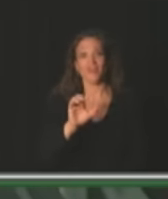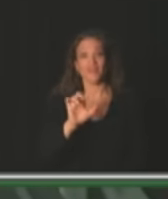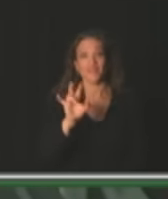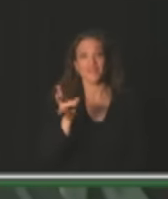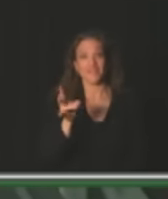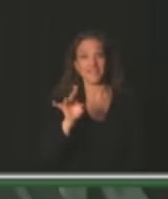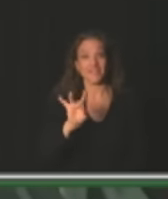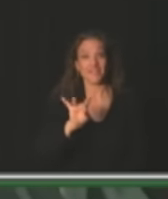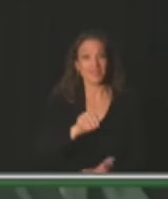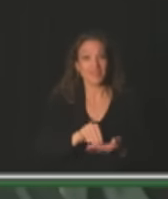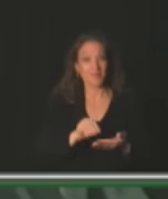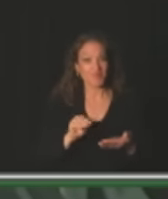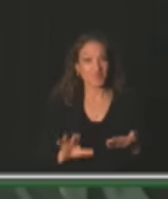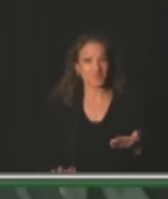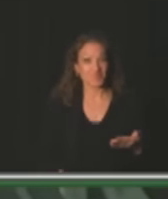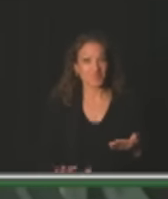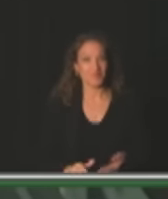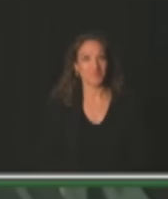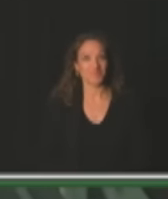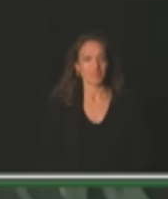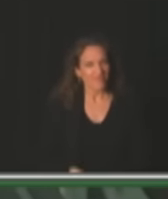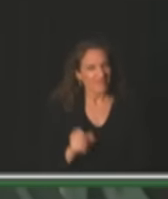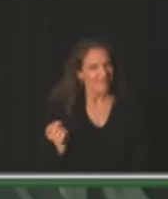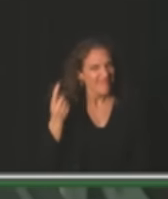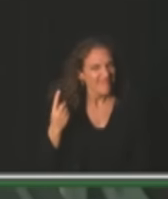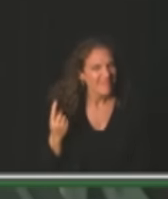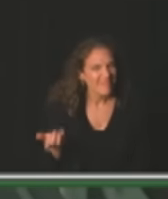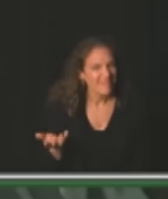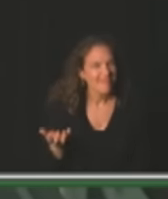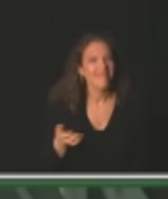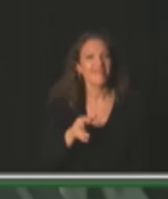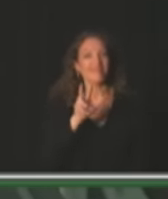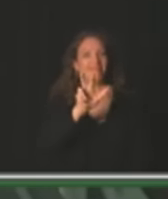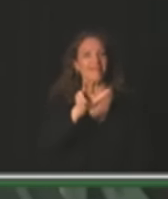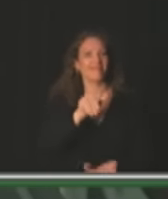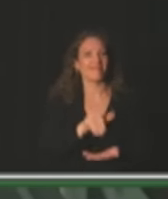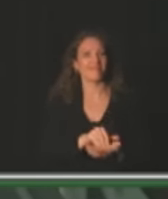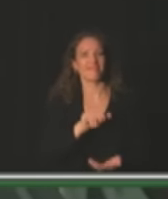3,578 students. Get that,